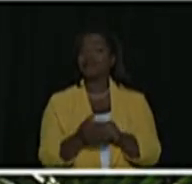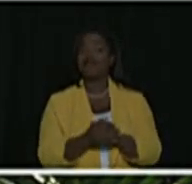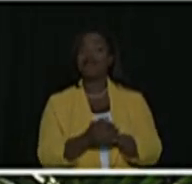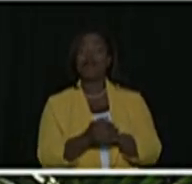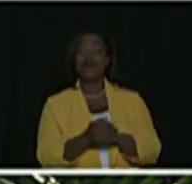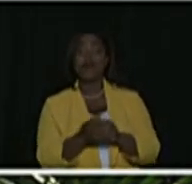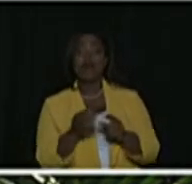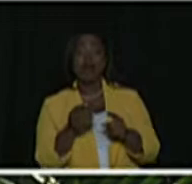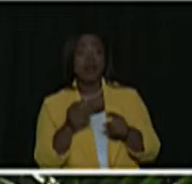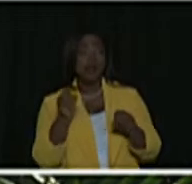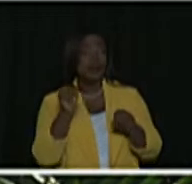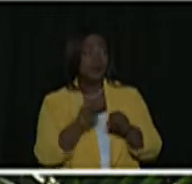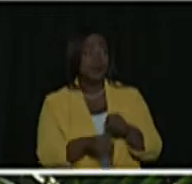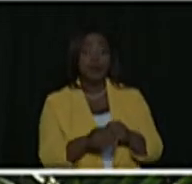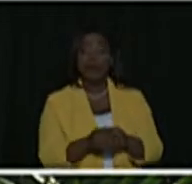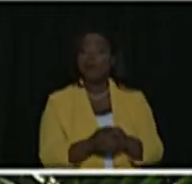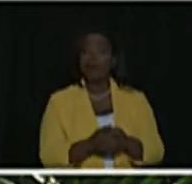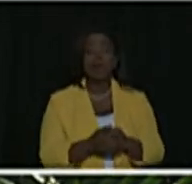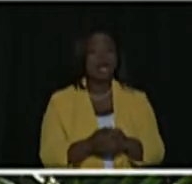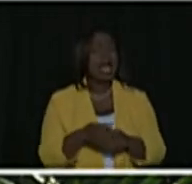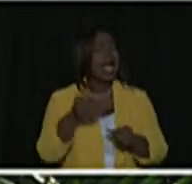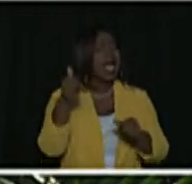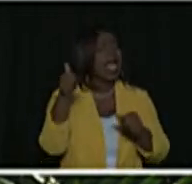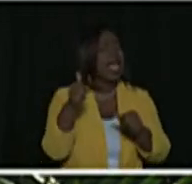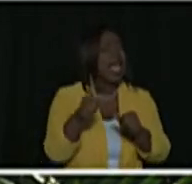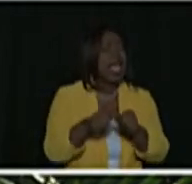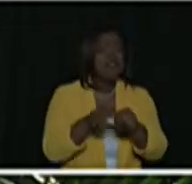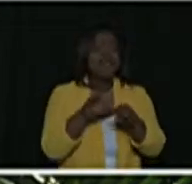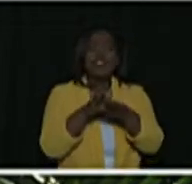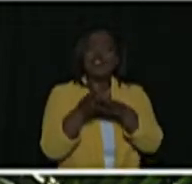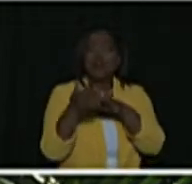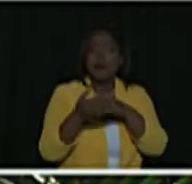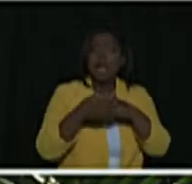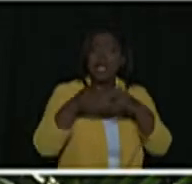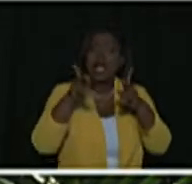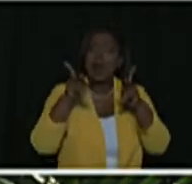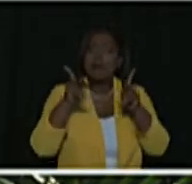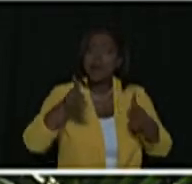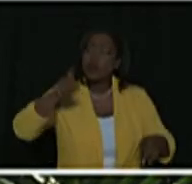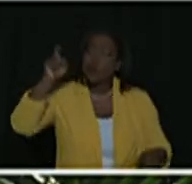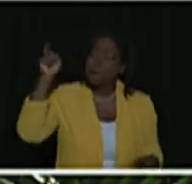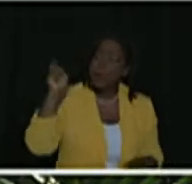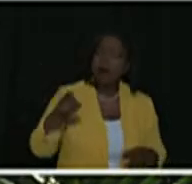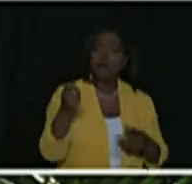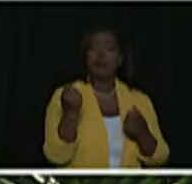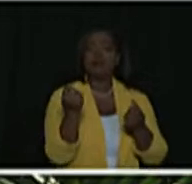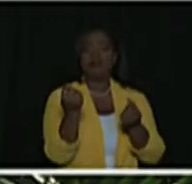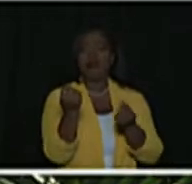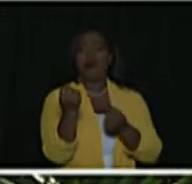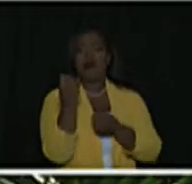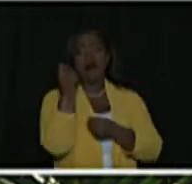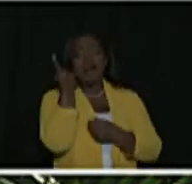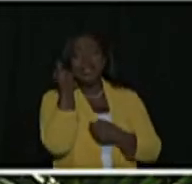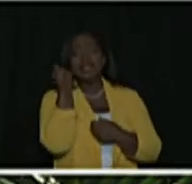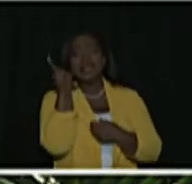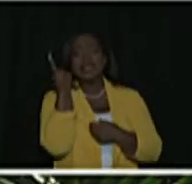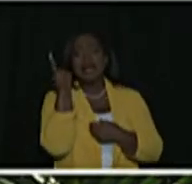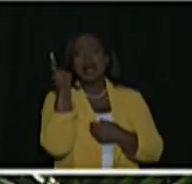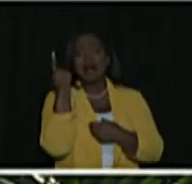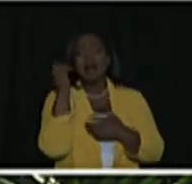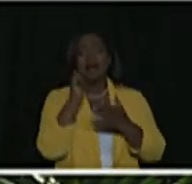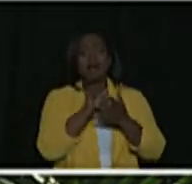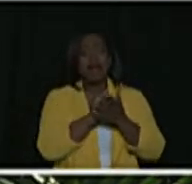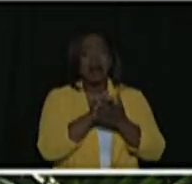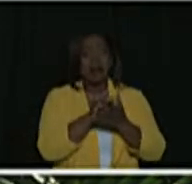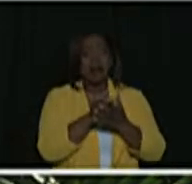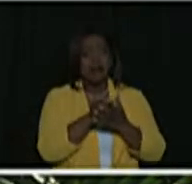every single Jamaican to understand that as a nation, as a community of people, it is our responsibility to love our